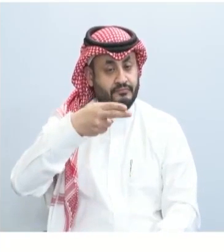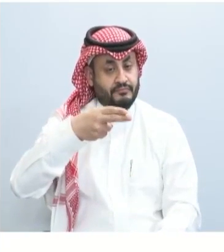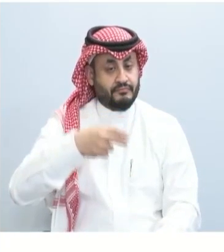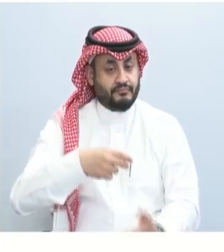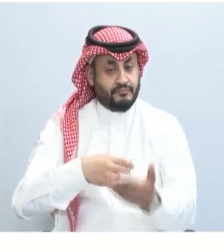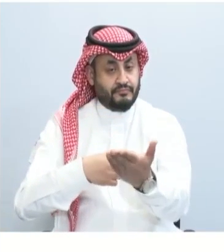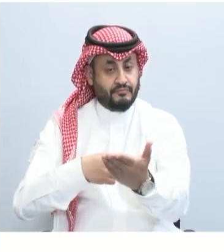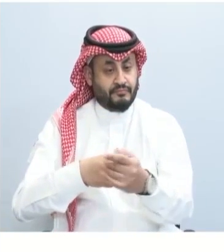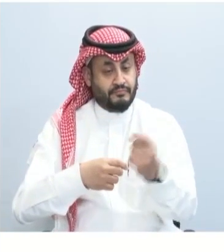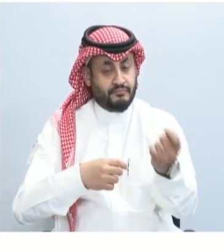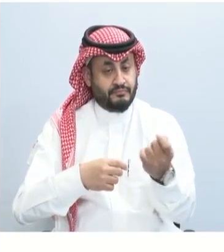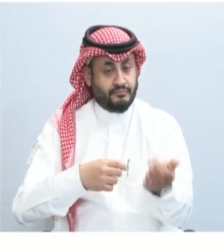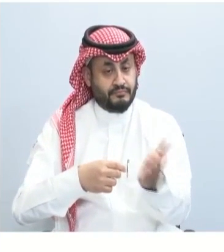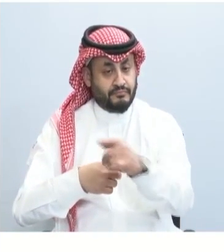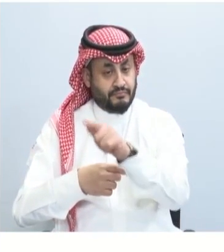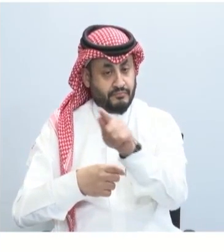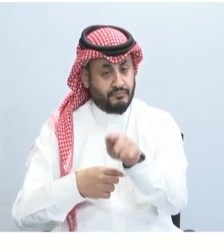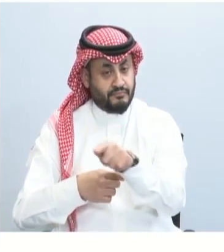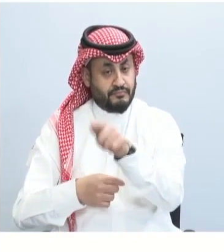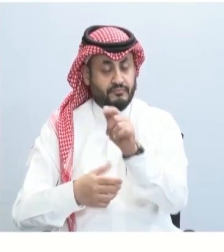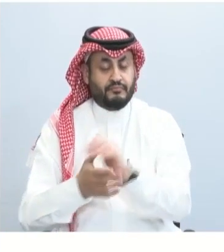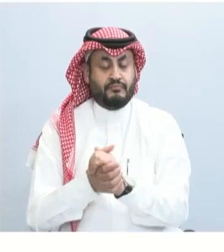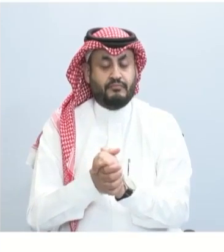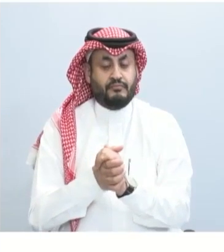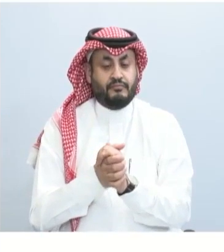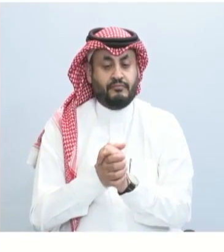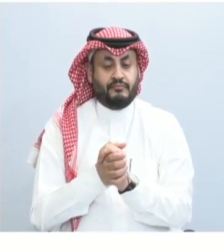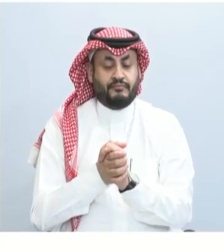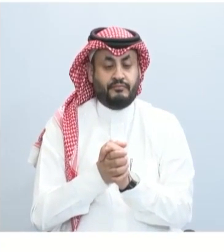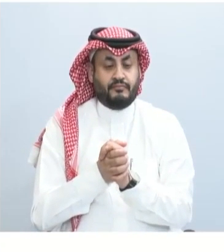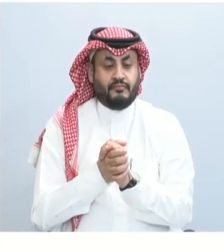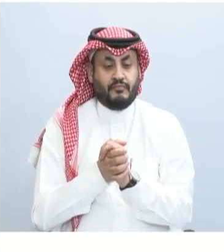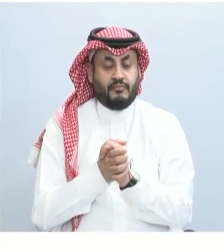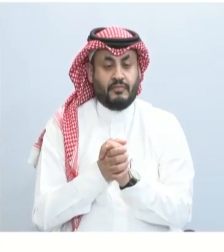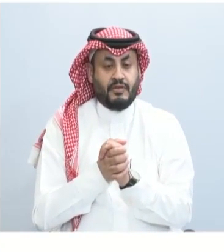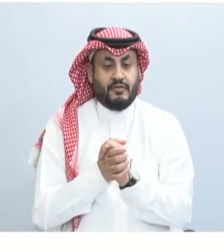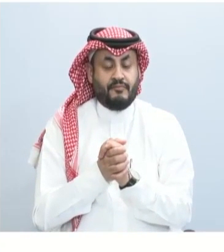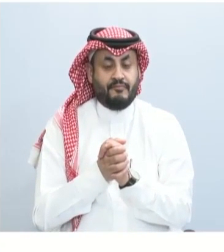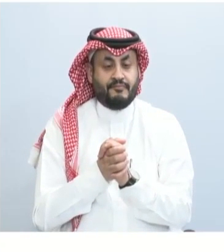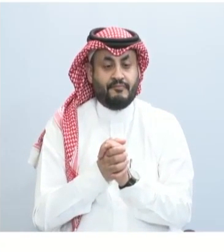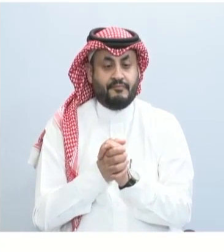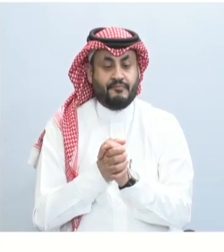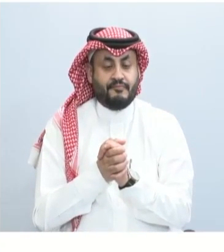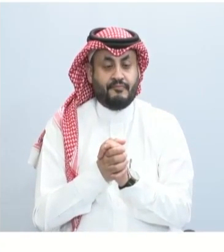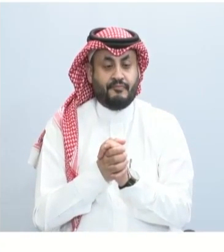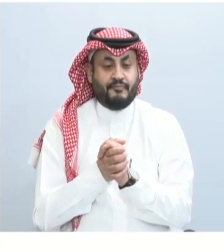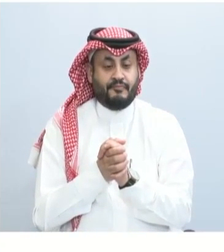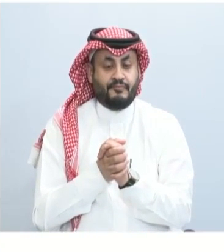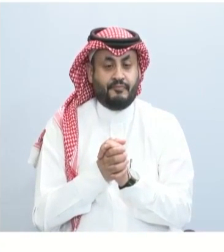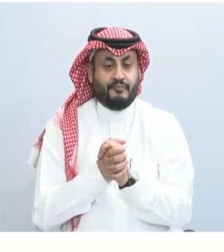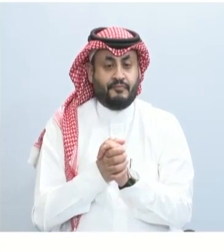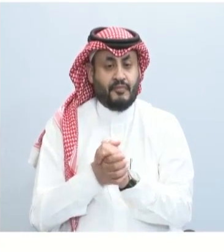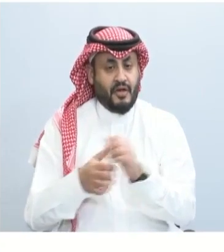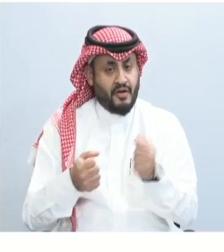with GH, laugh. And now we go and circle it here on the table. So such